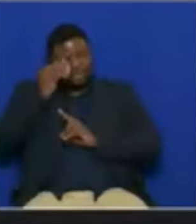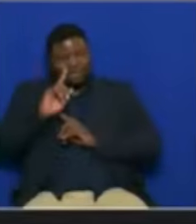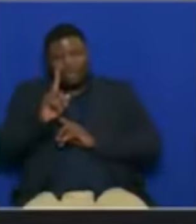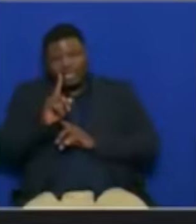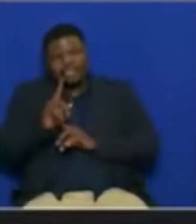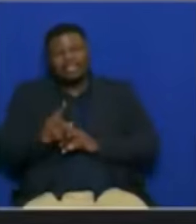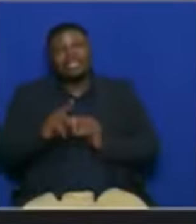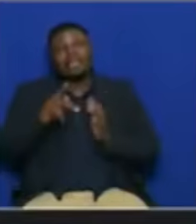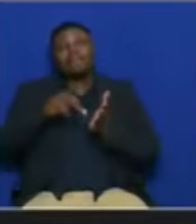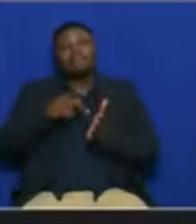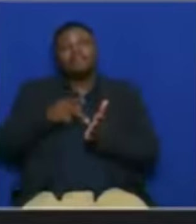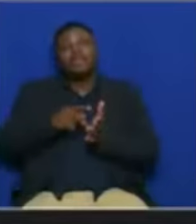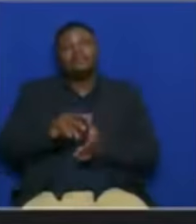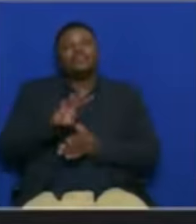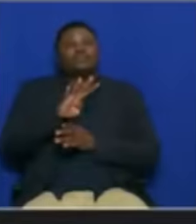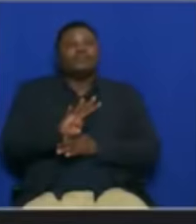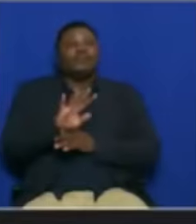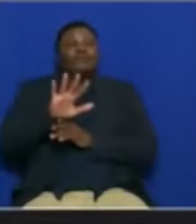That post